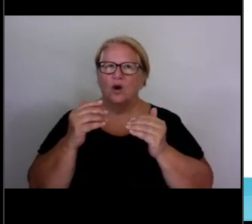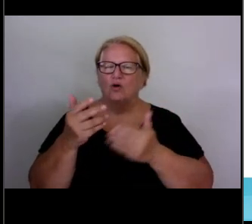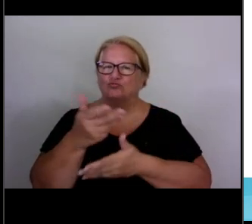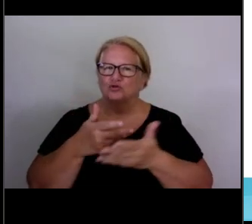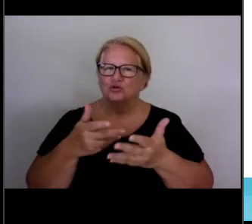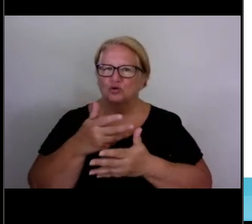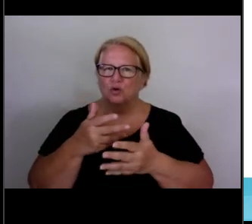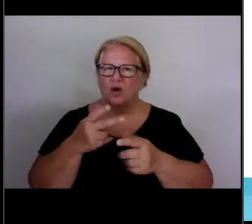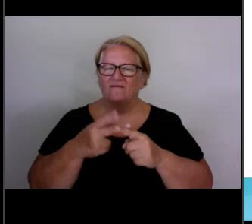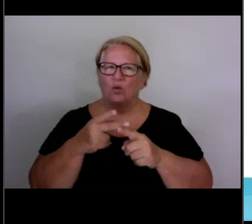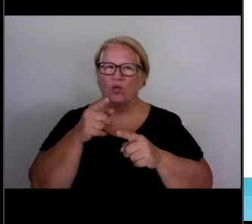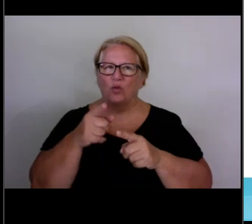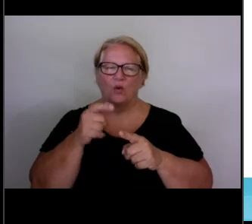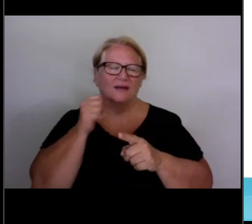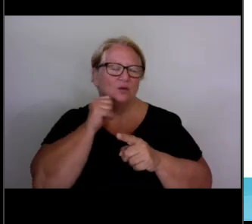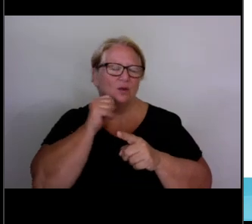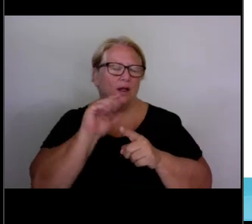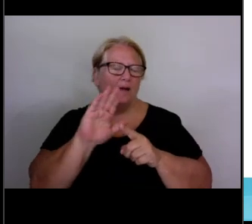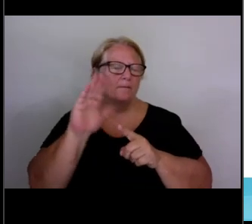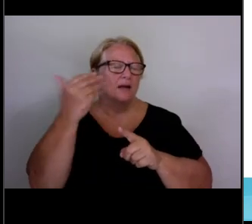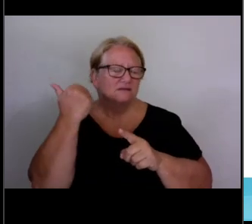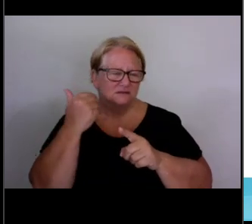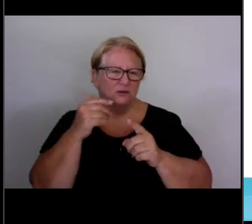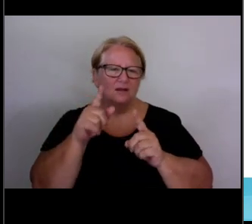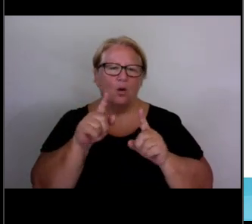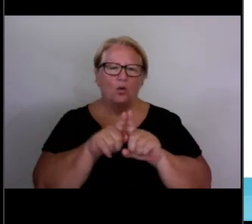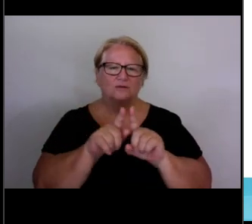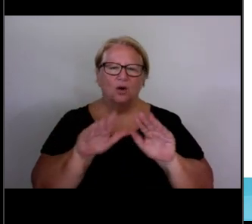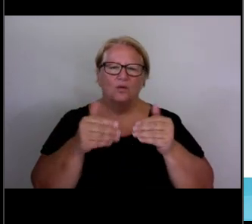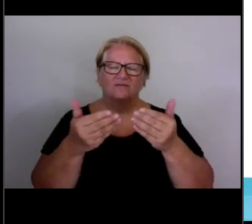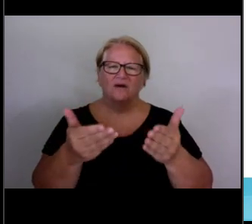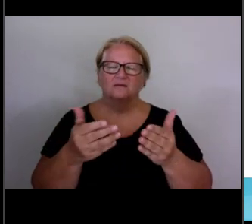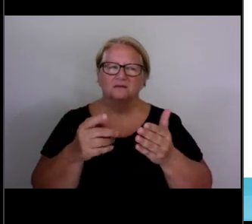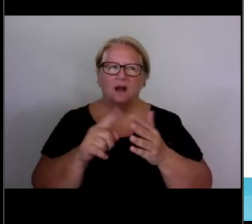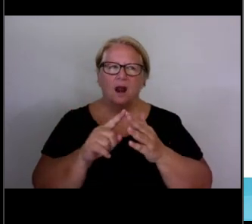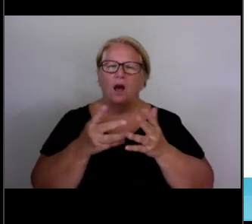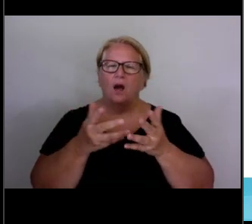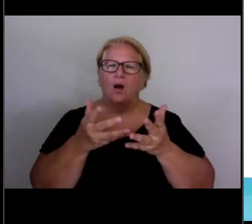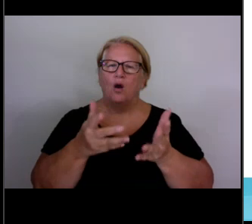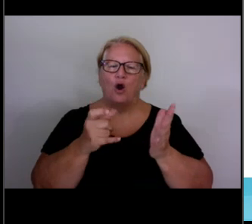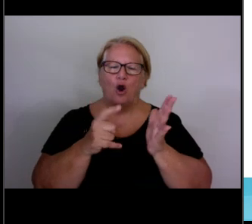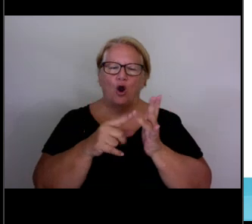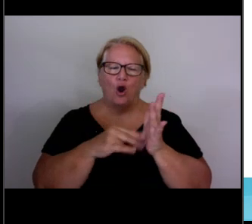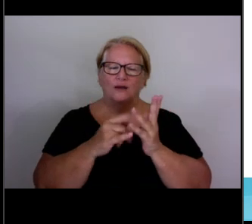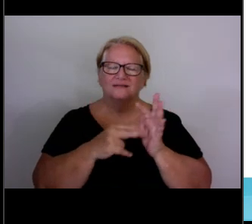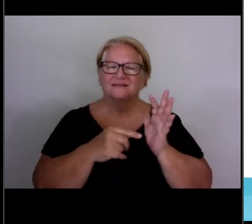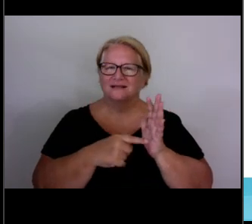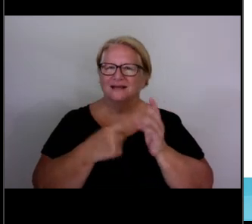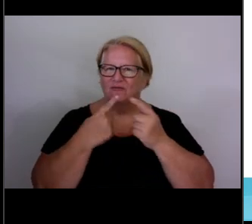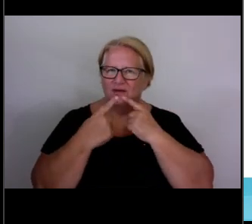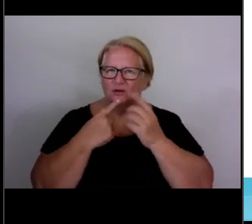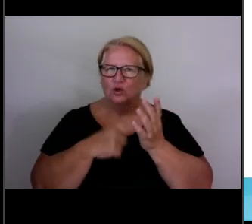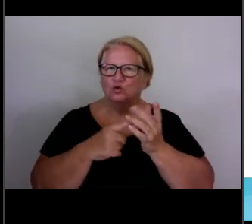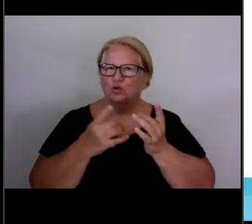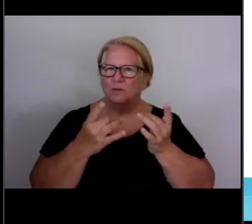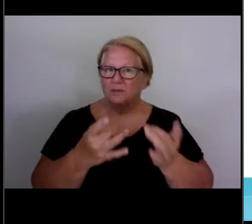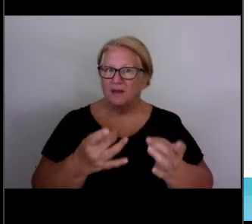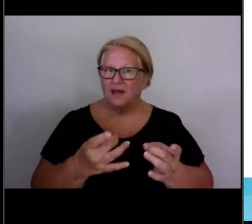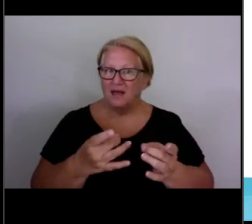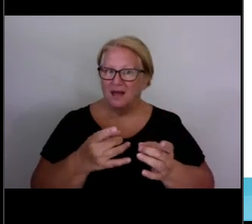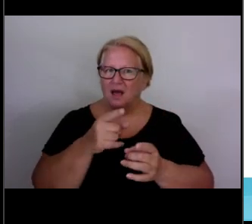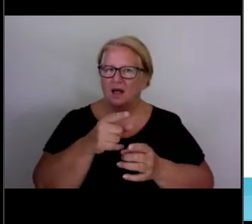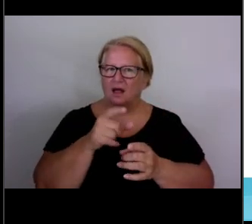sexualised violence also provides a consent information session to help prepare the defendant